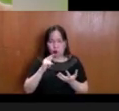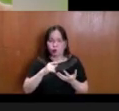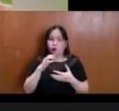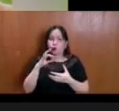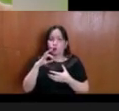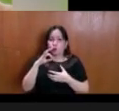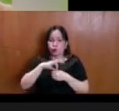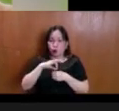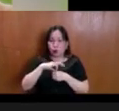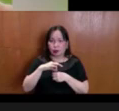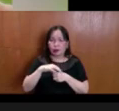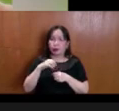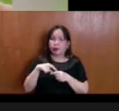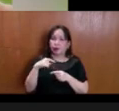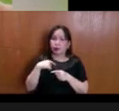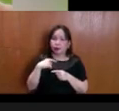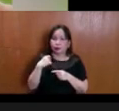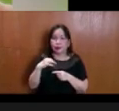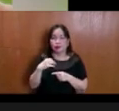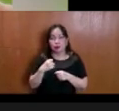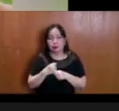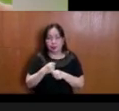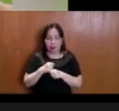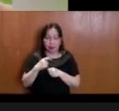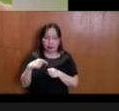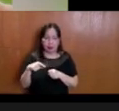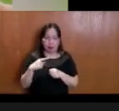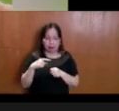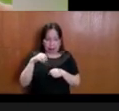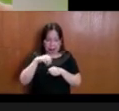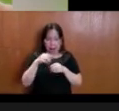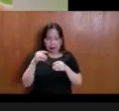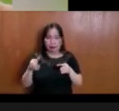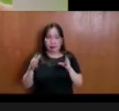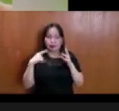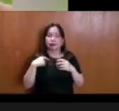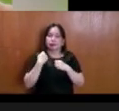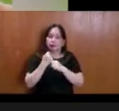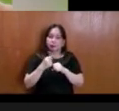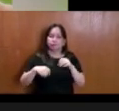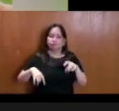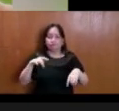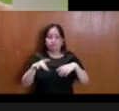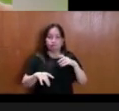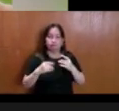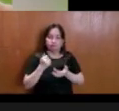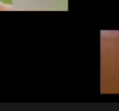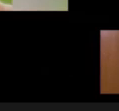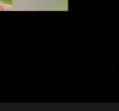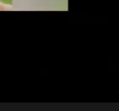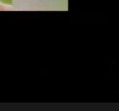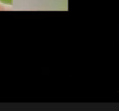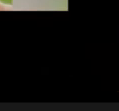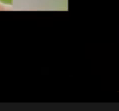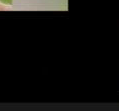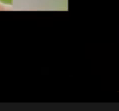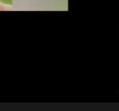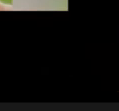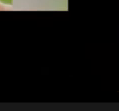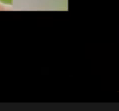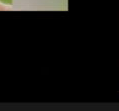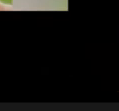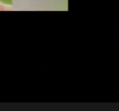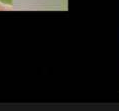that by within the establishments, enterprises, we can do a lot of things in order to by